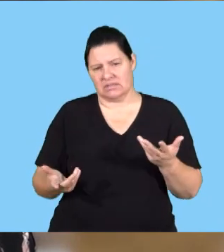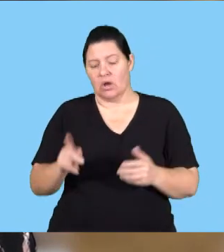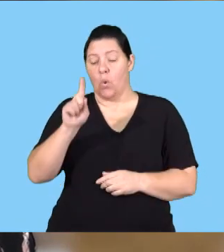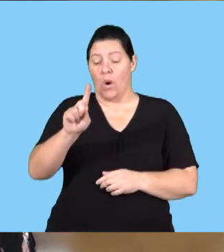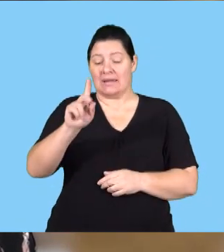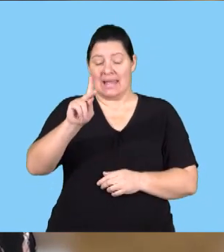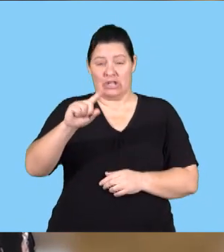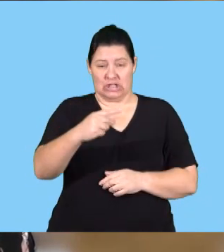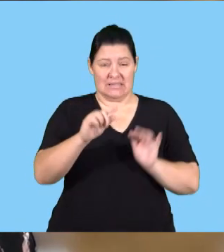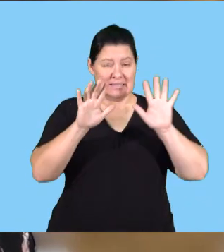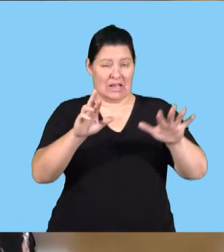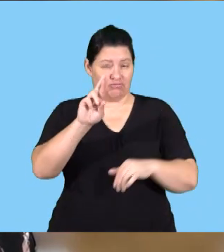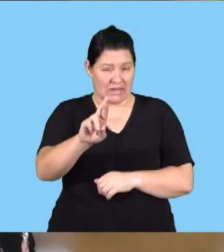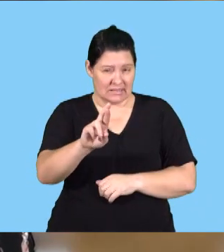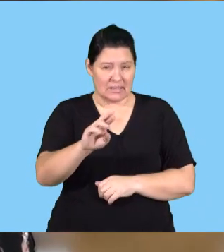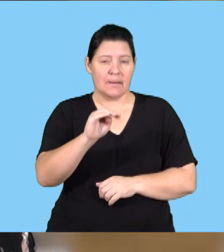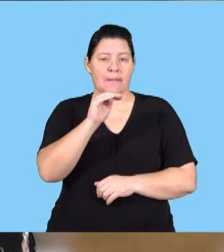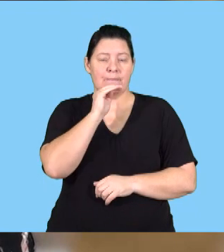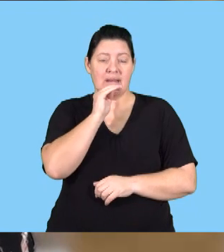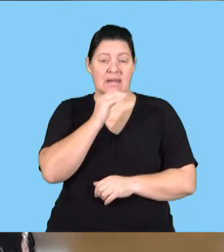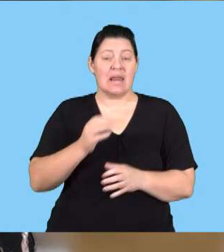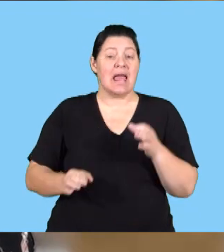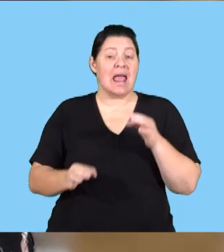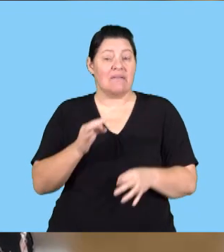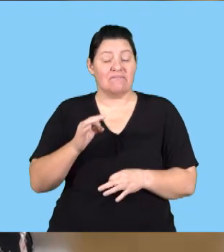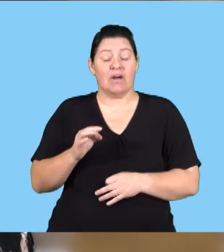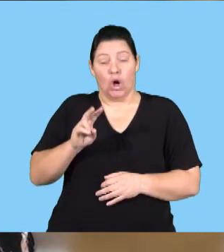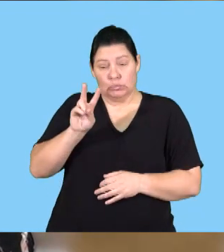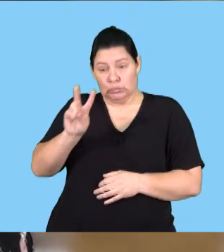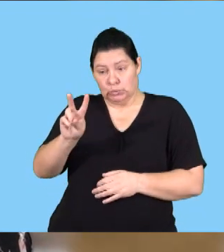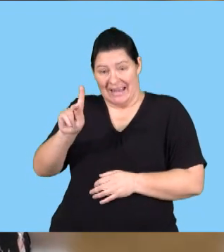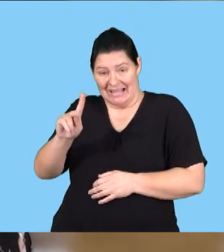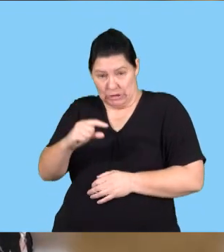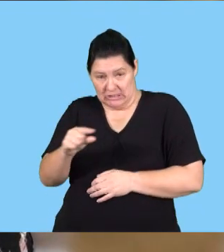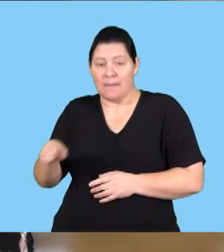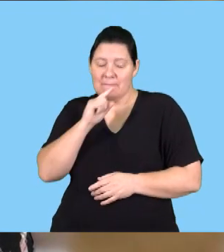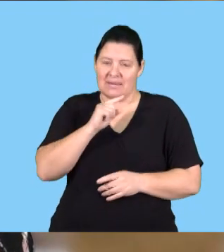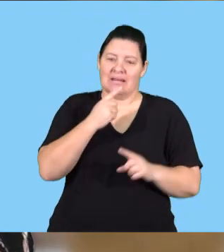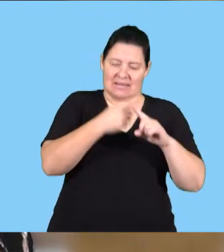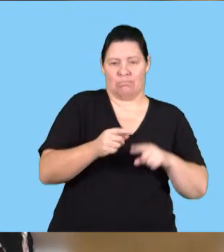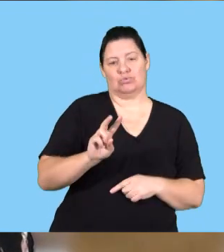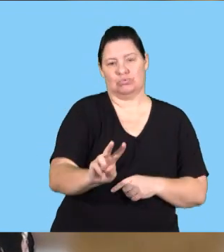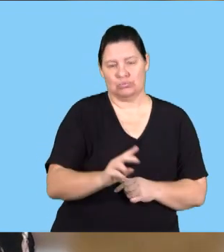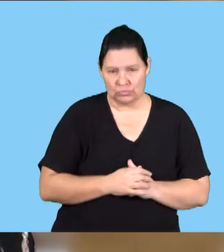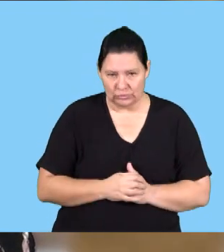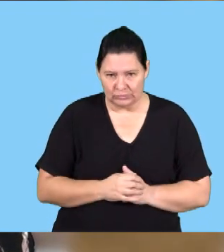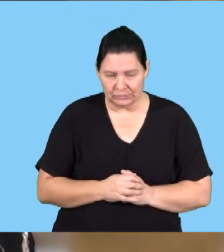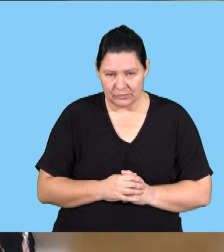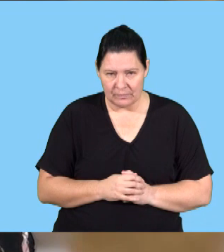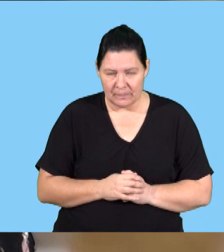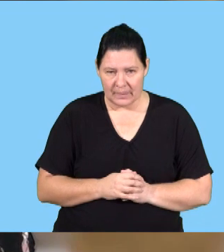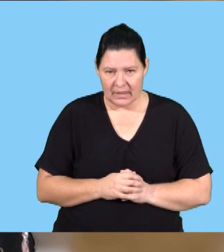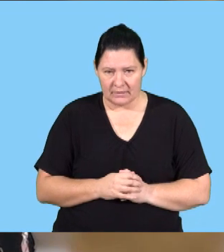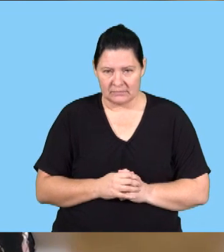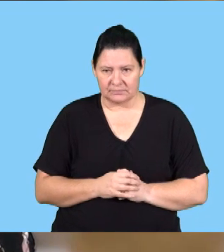1 kilogram is 10 rand, it simply means if you need 2, you need to multiply by 2. So I will take you through as we